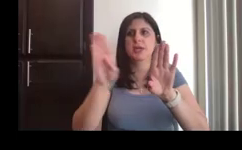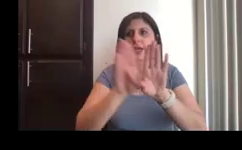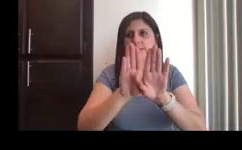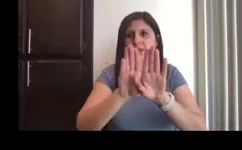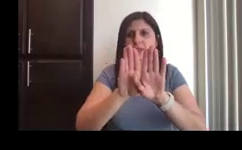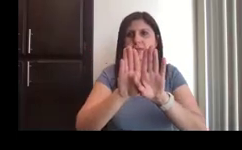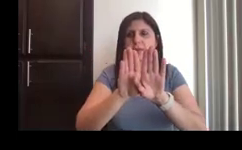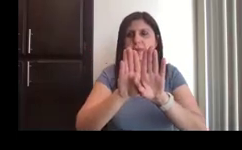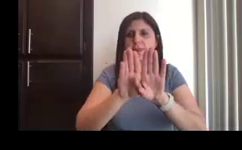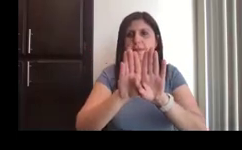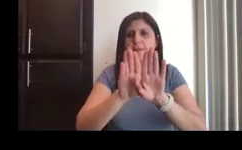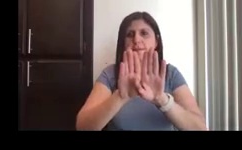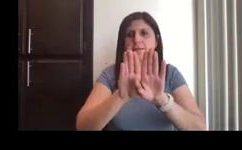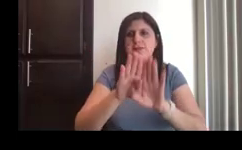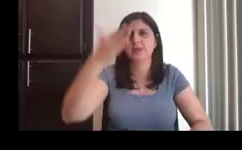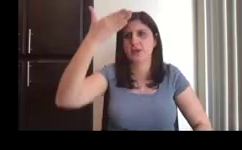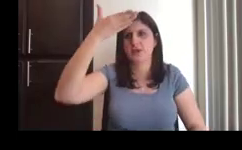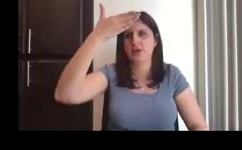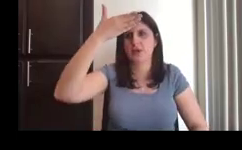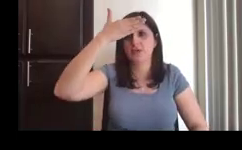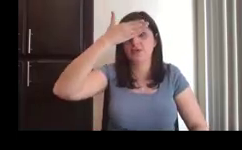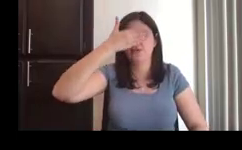door. 2 times.